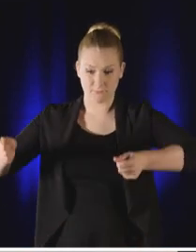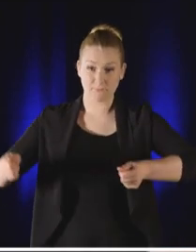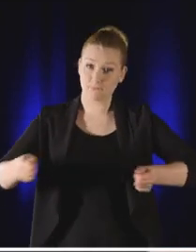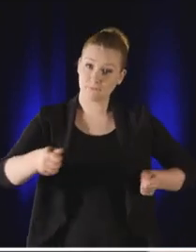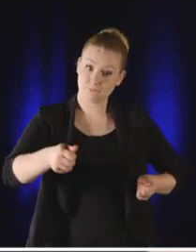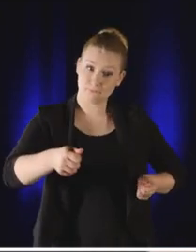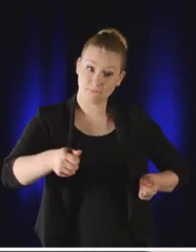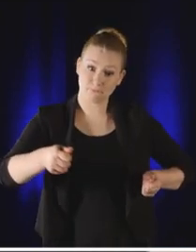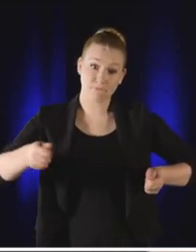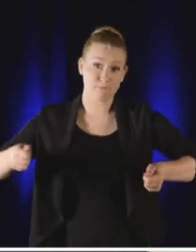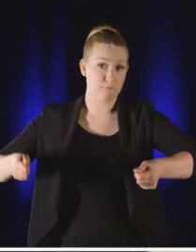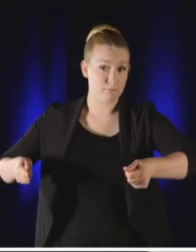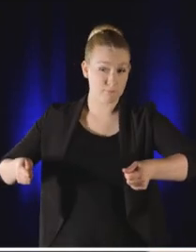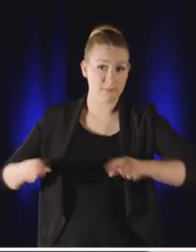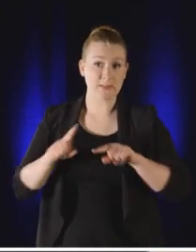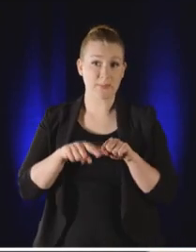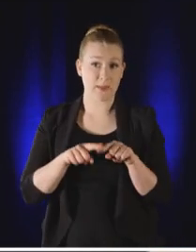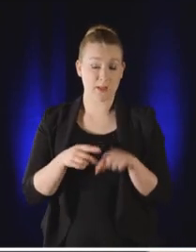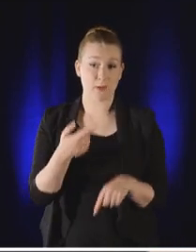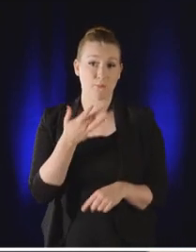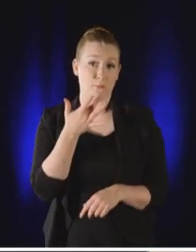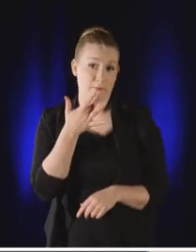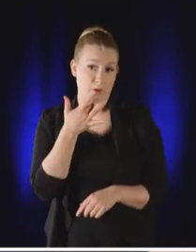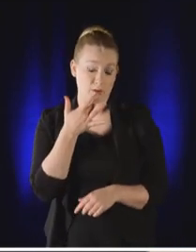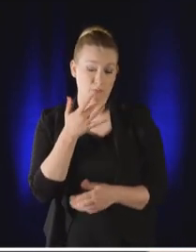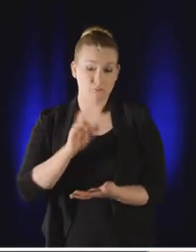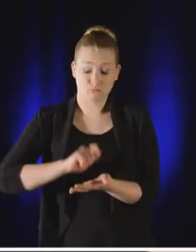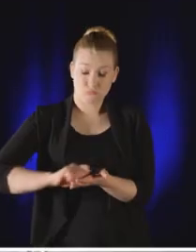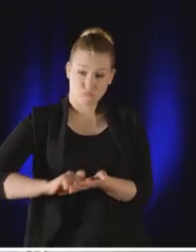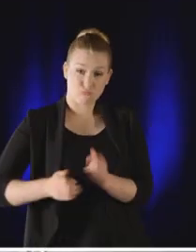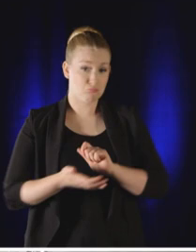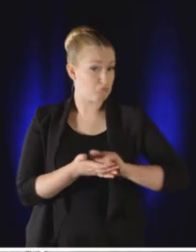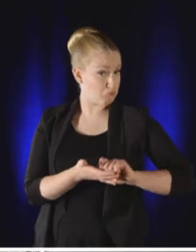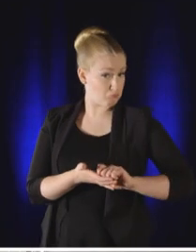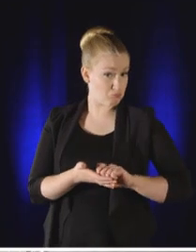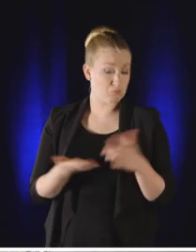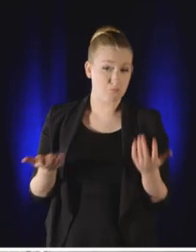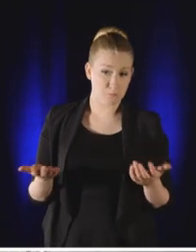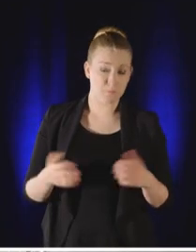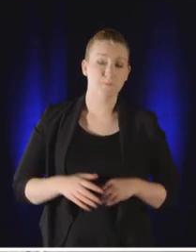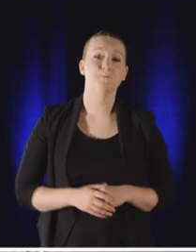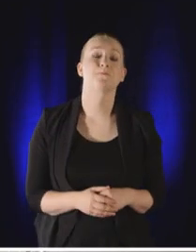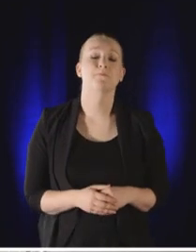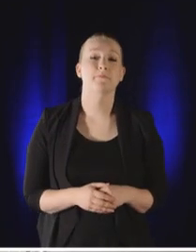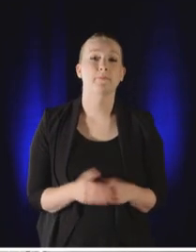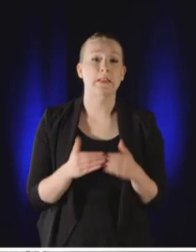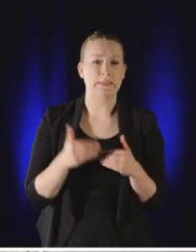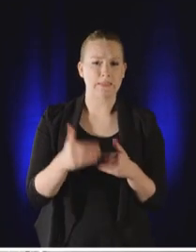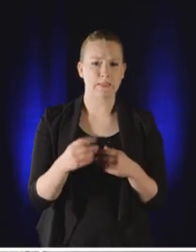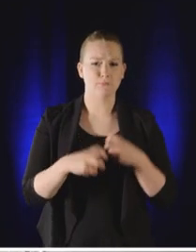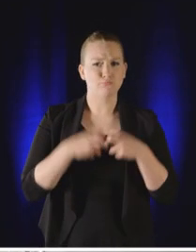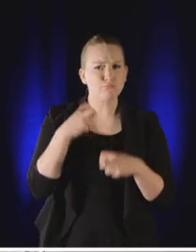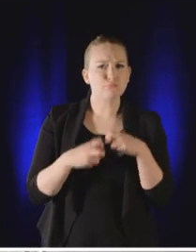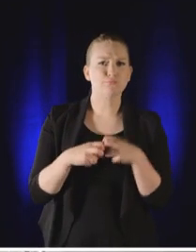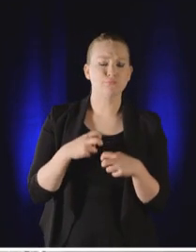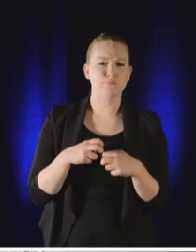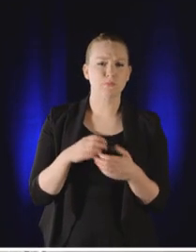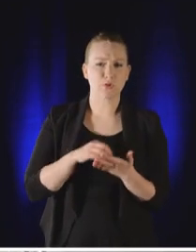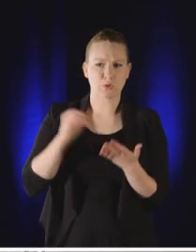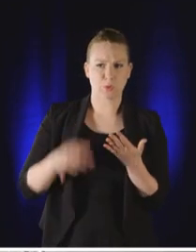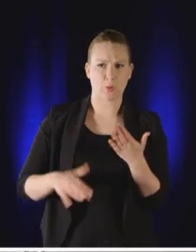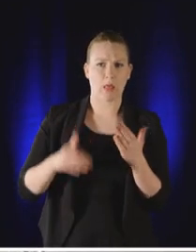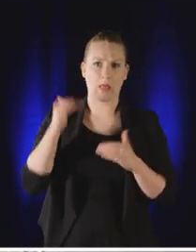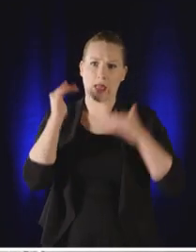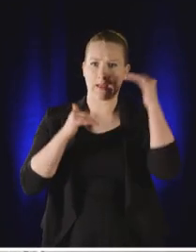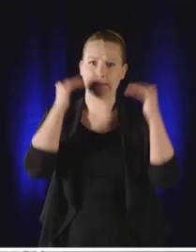right or to the left, depending on whatever students preferred. The next problem was students' heights.